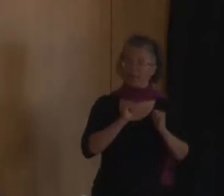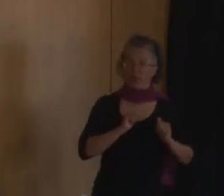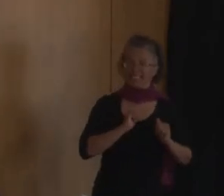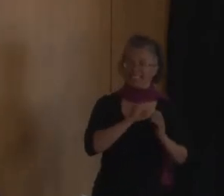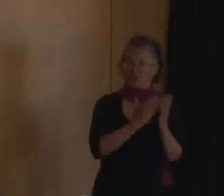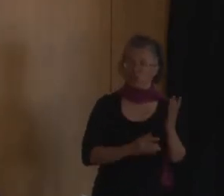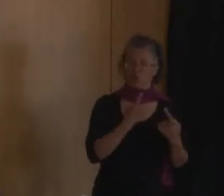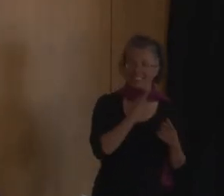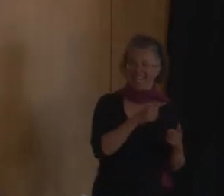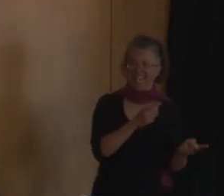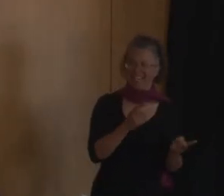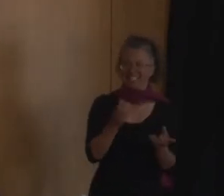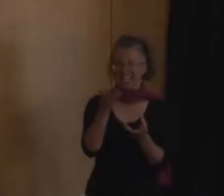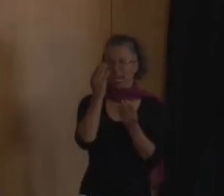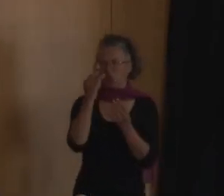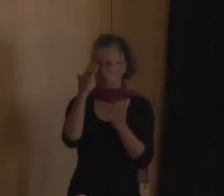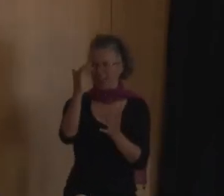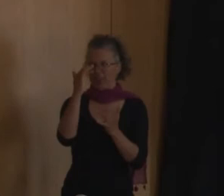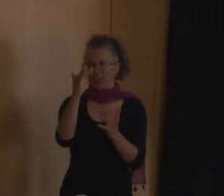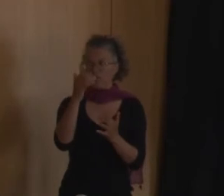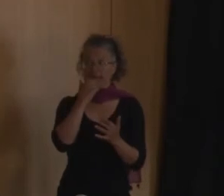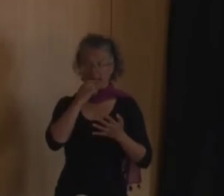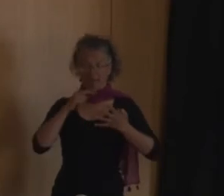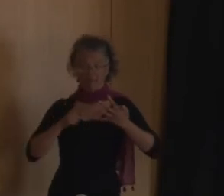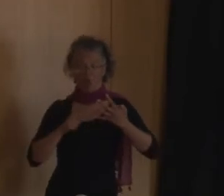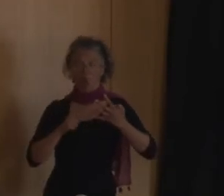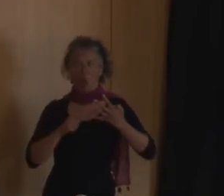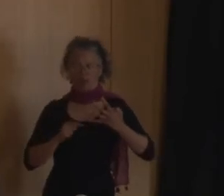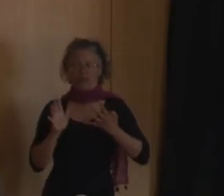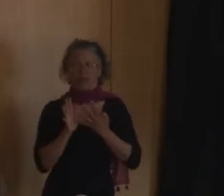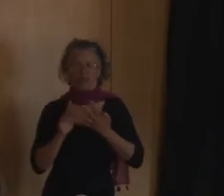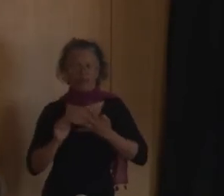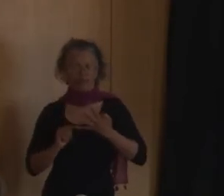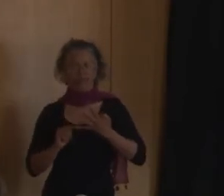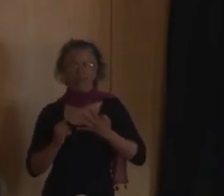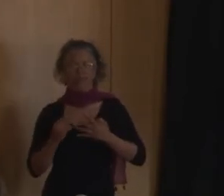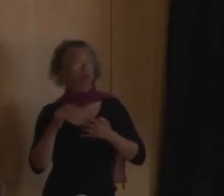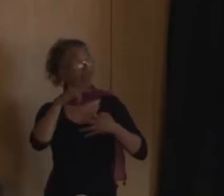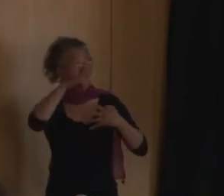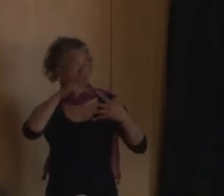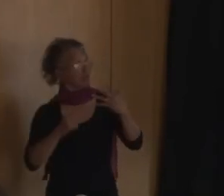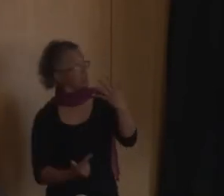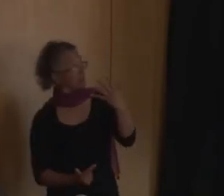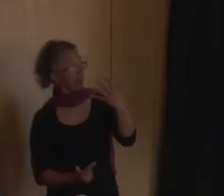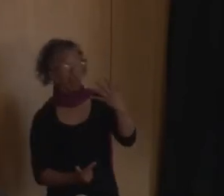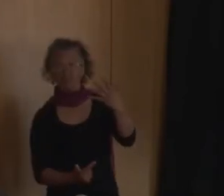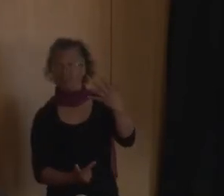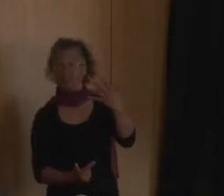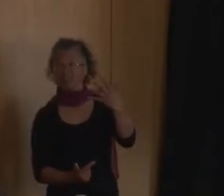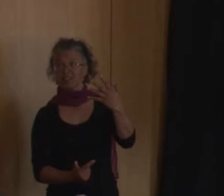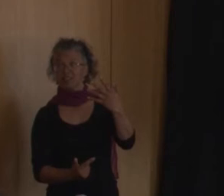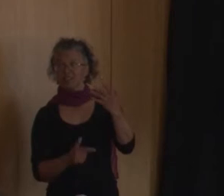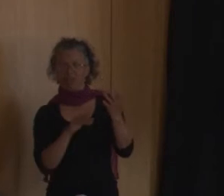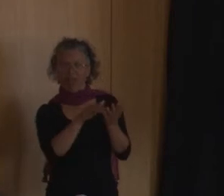there, and learning theory. Number four is particularly relevant, I'll come to that. So these principles essentially guided the sorts